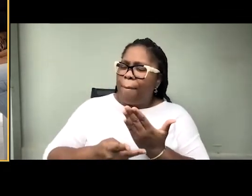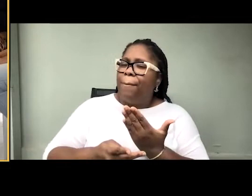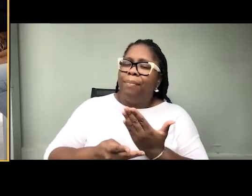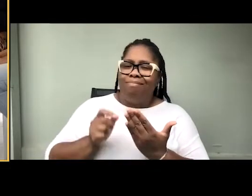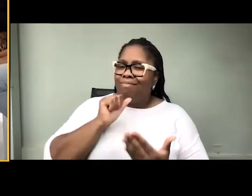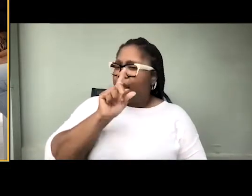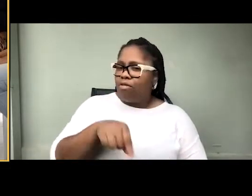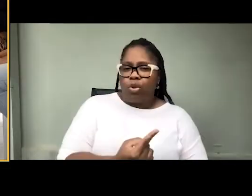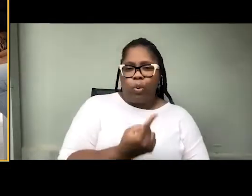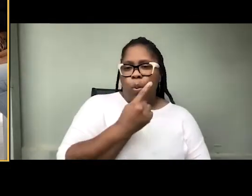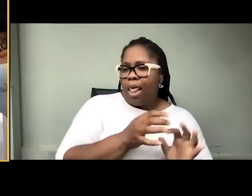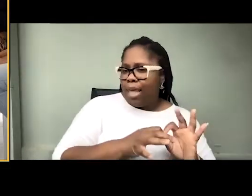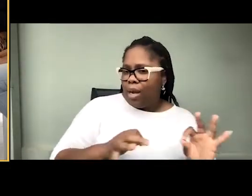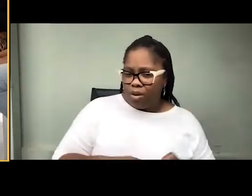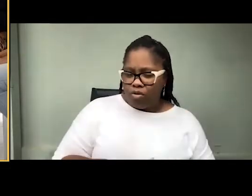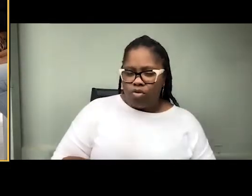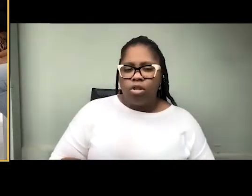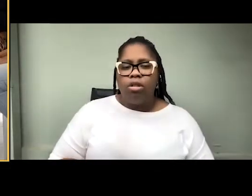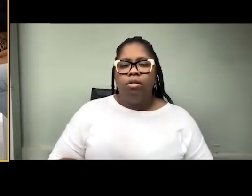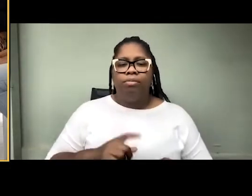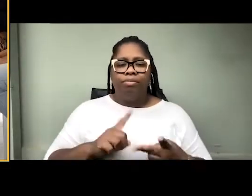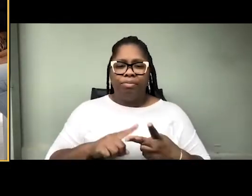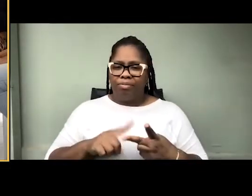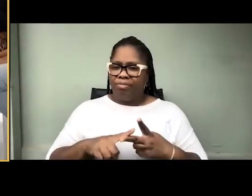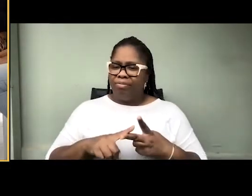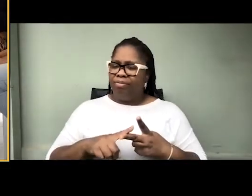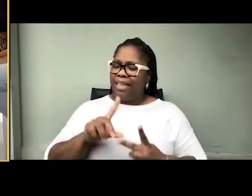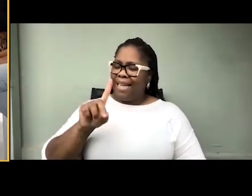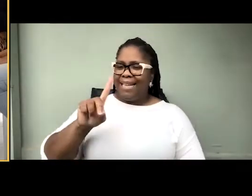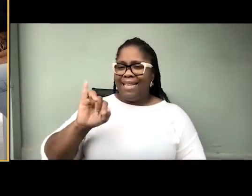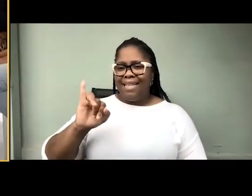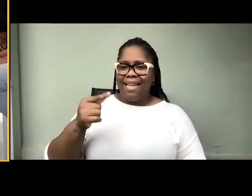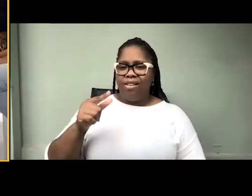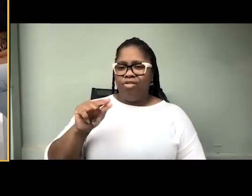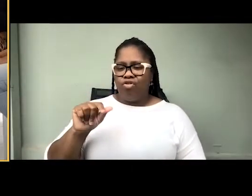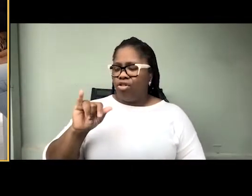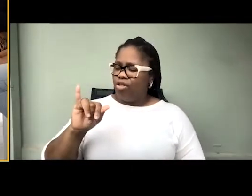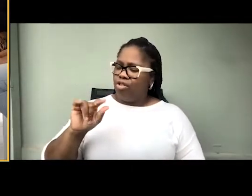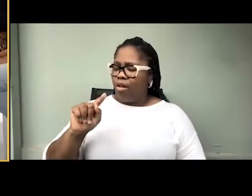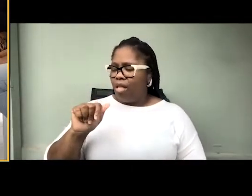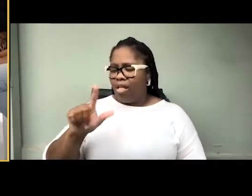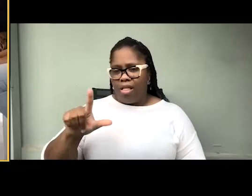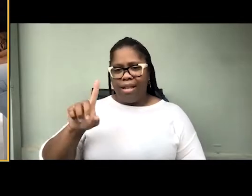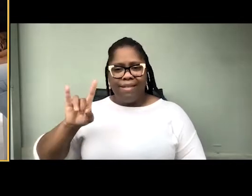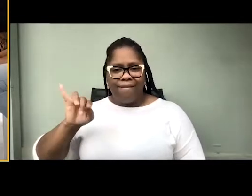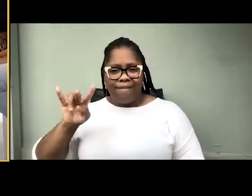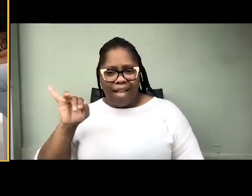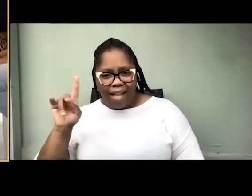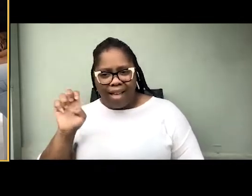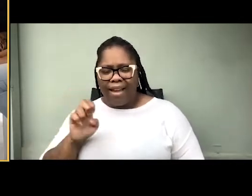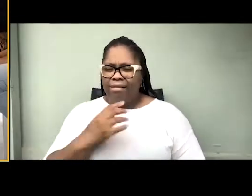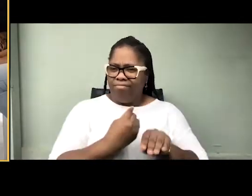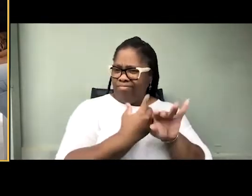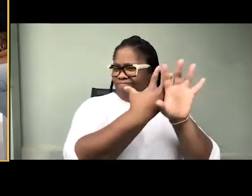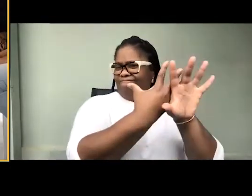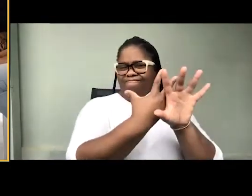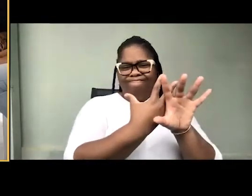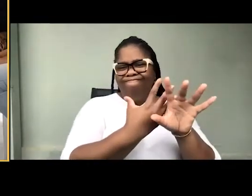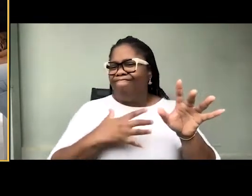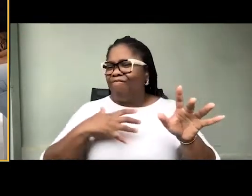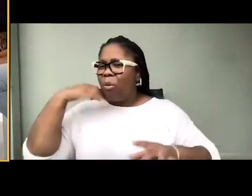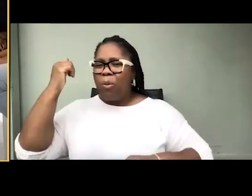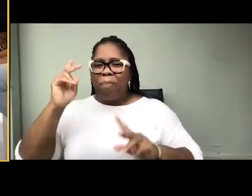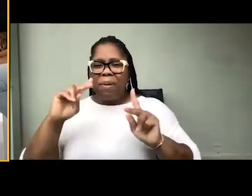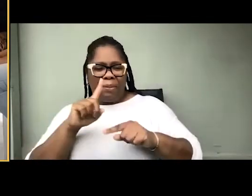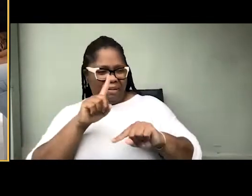languages. Closing the digital divide. Of course, it's important, kind of fits into almost every goal area really, because we want people to be